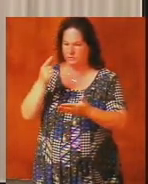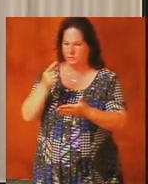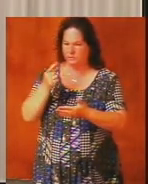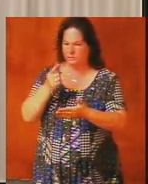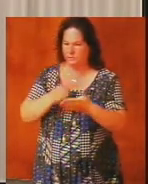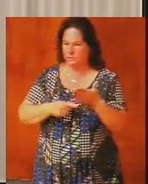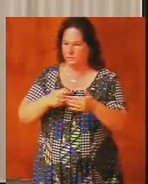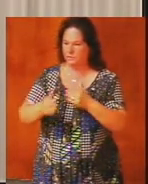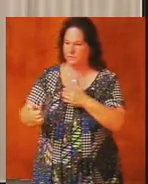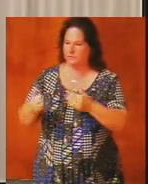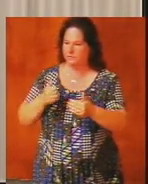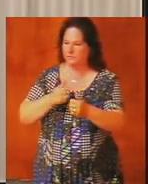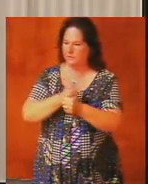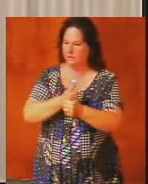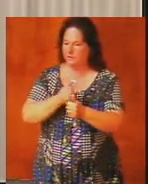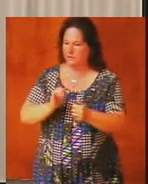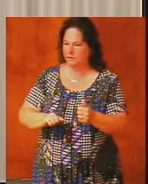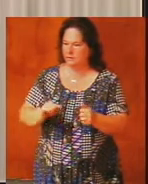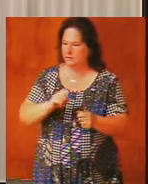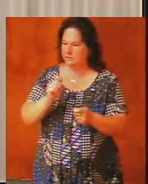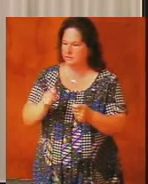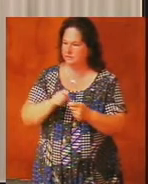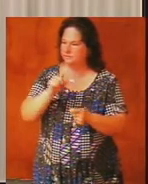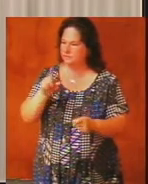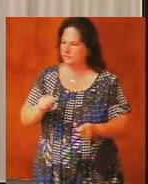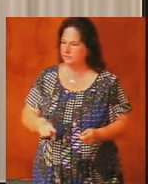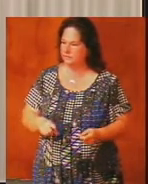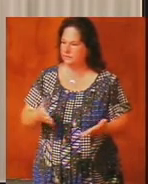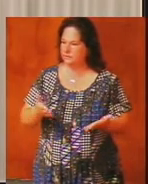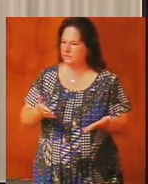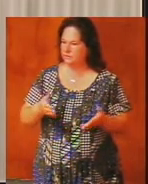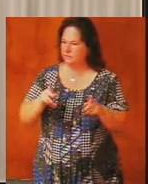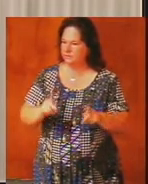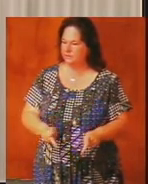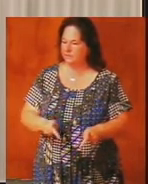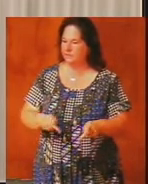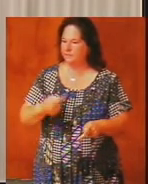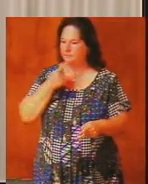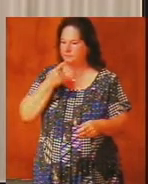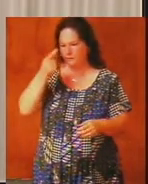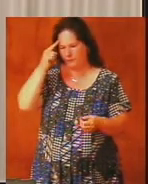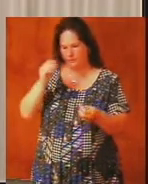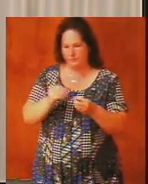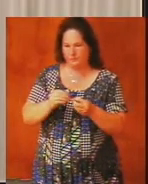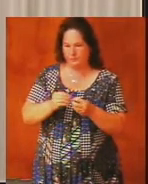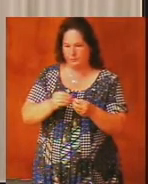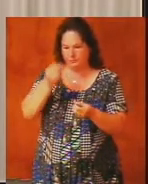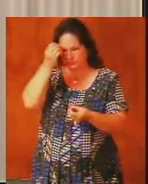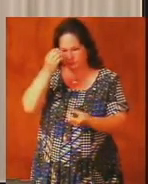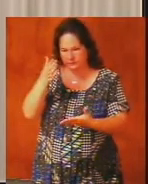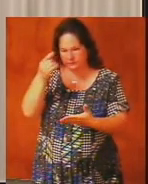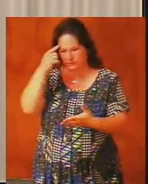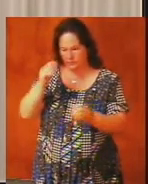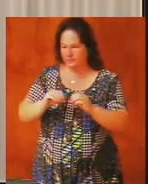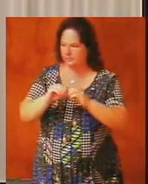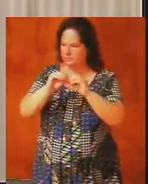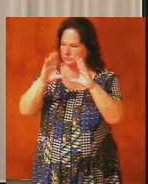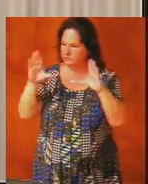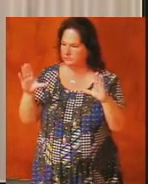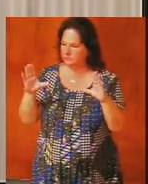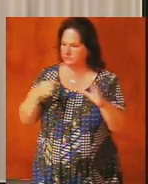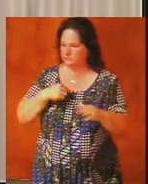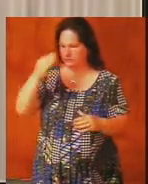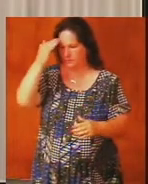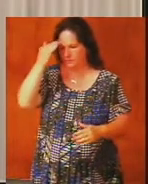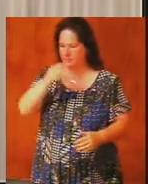this particular question. And so the questioner said, for further detail, for clarification, I